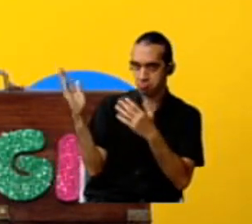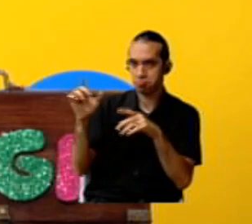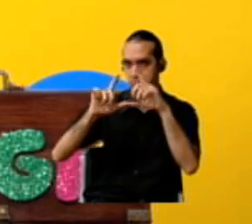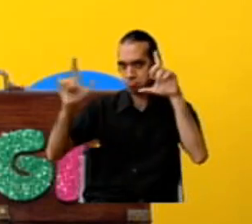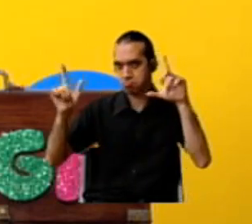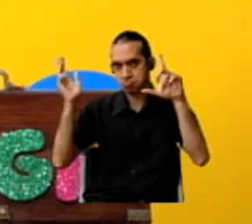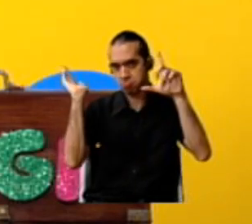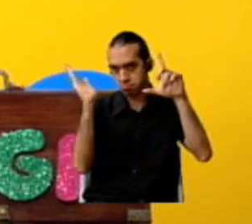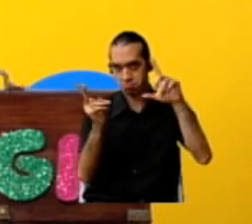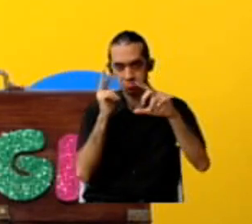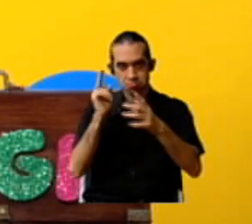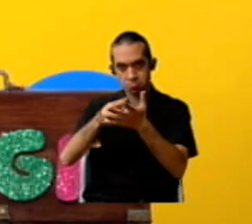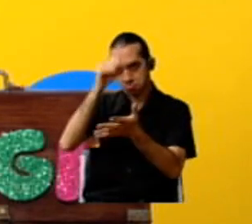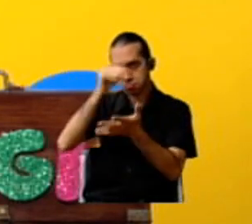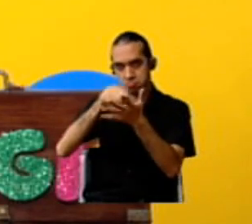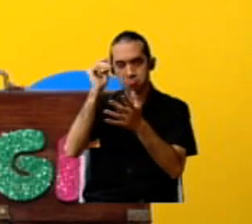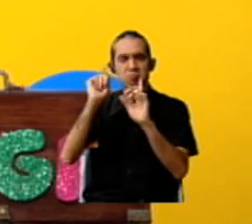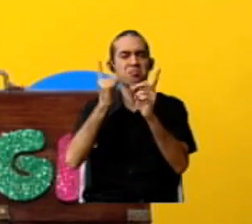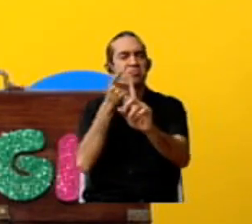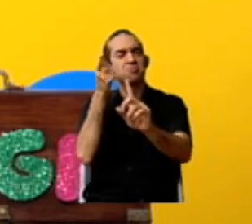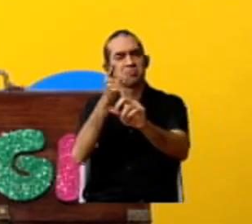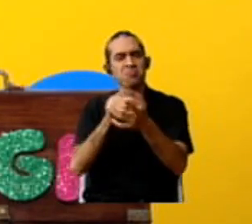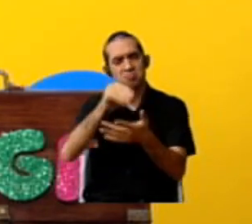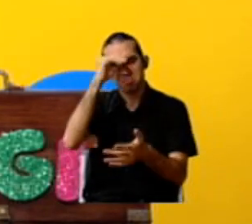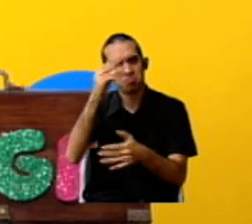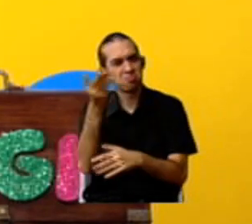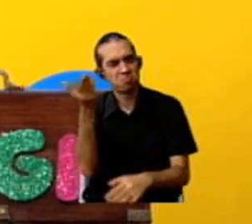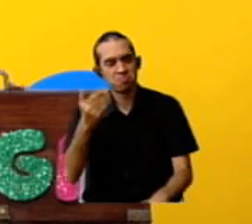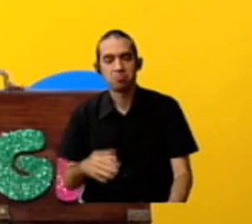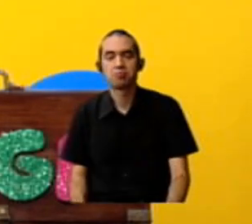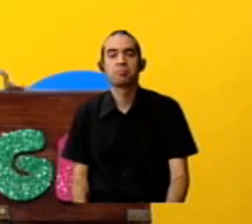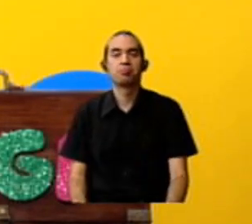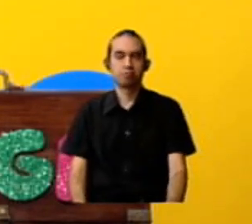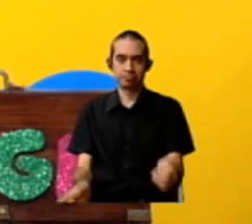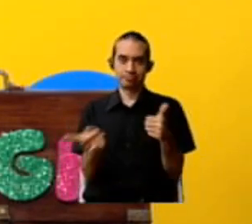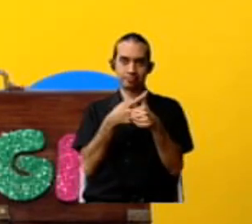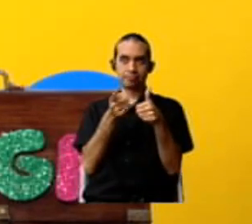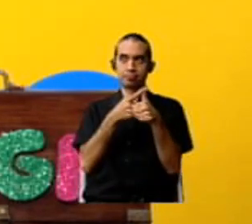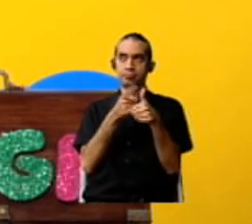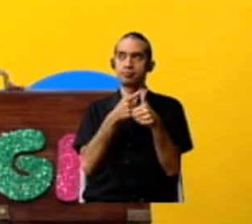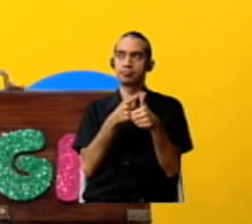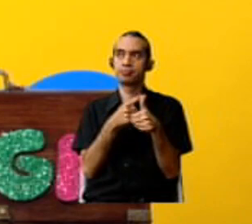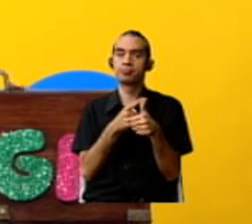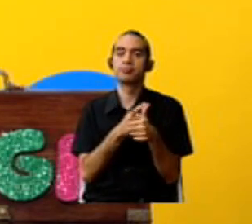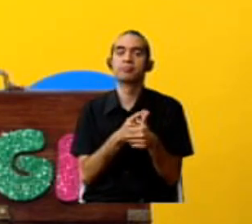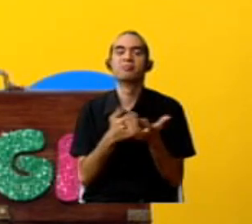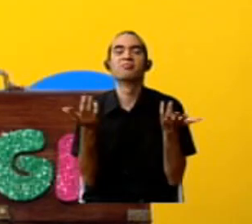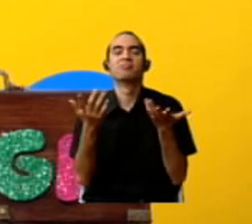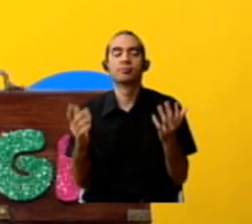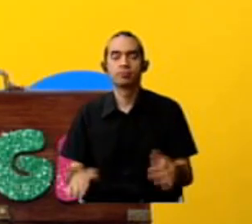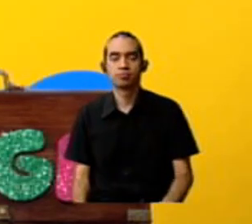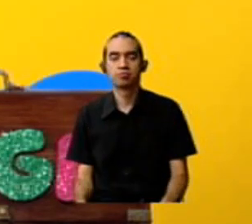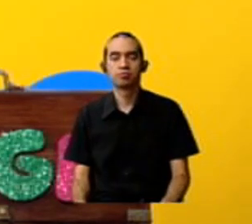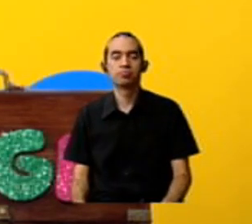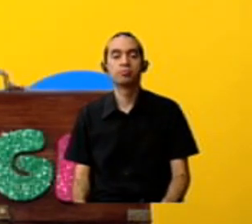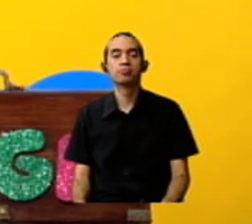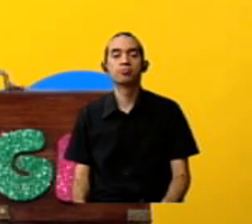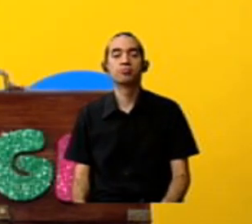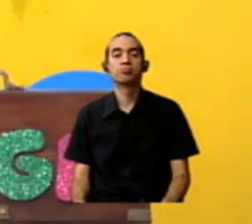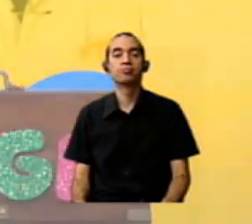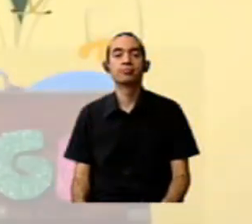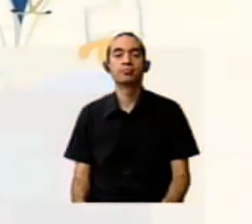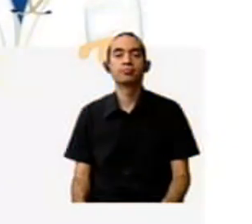in order to learn those goals, okay? So first, we are going to recognize short,